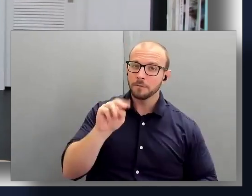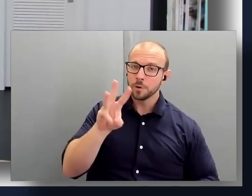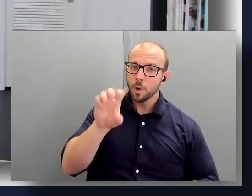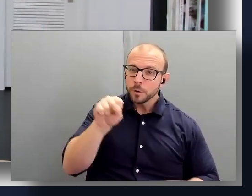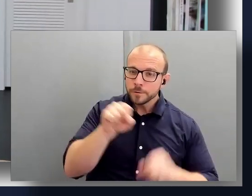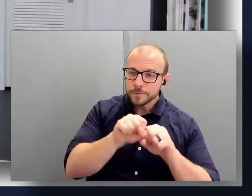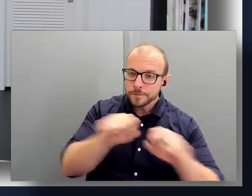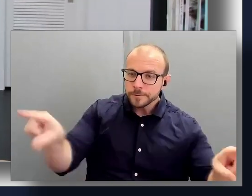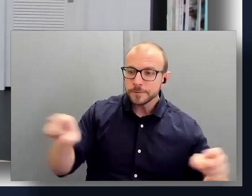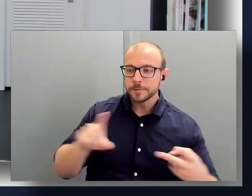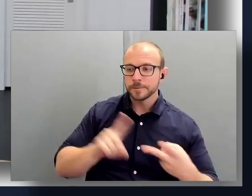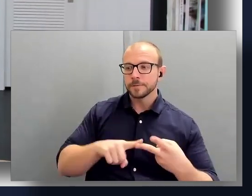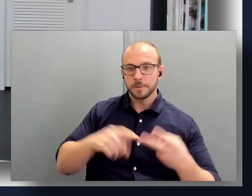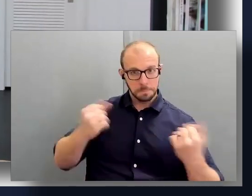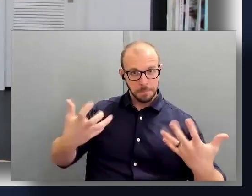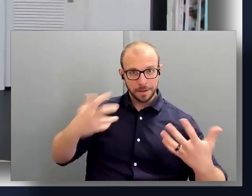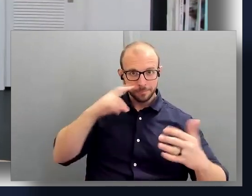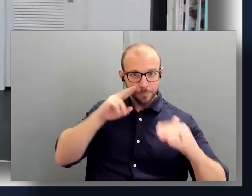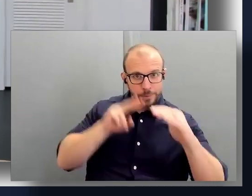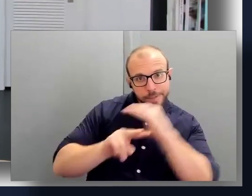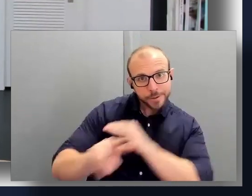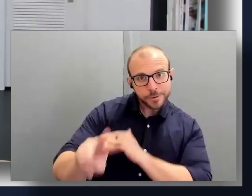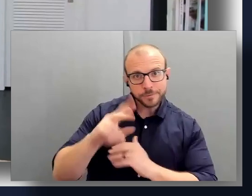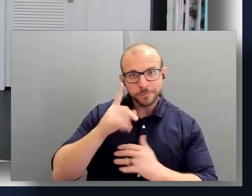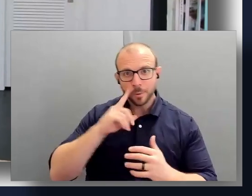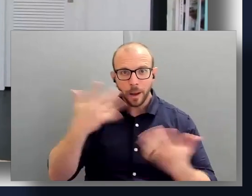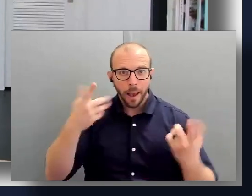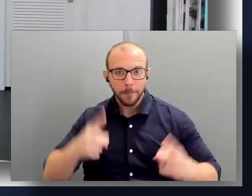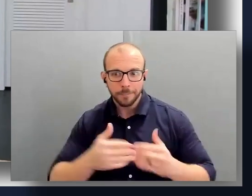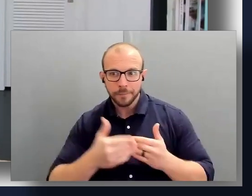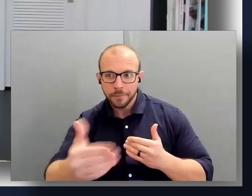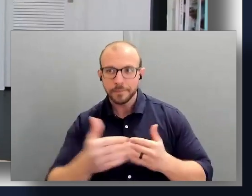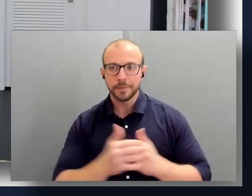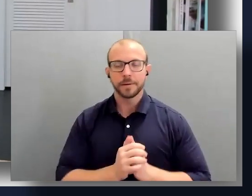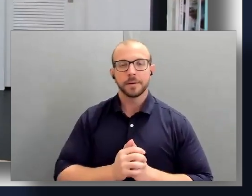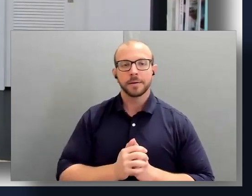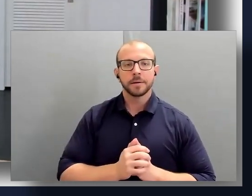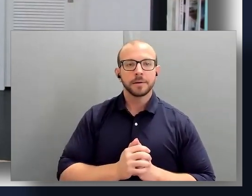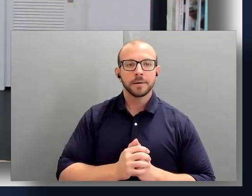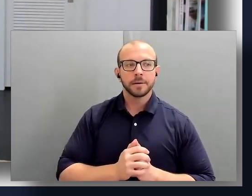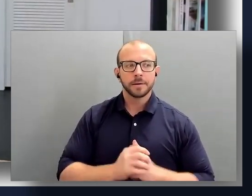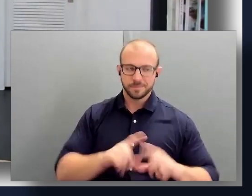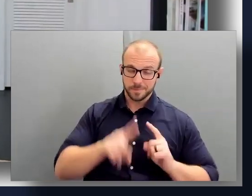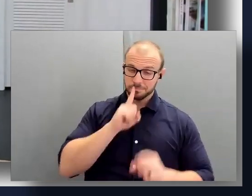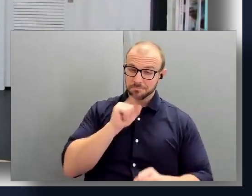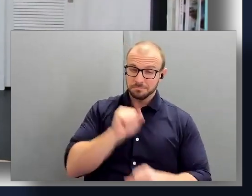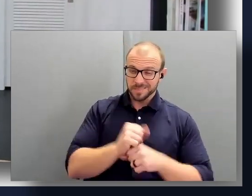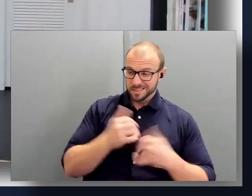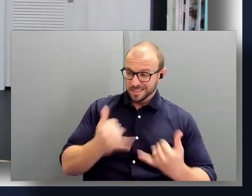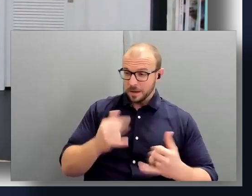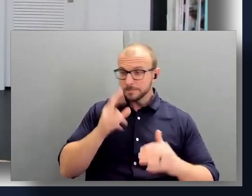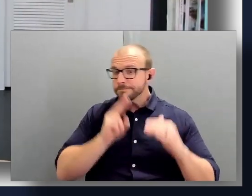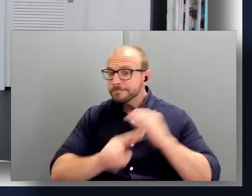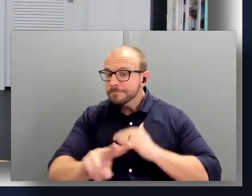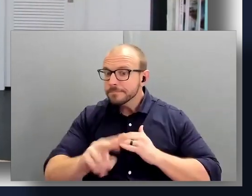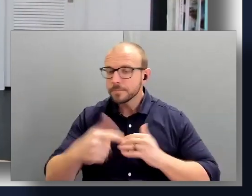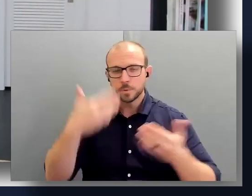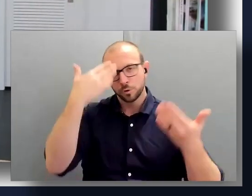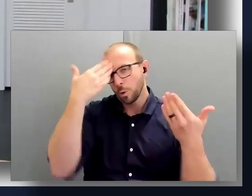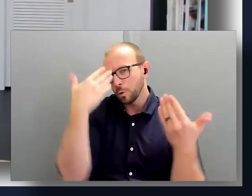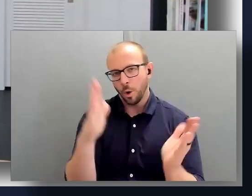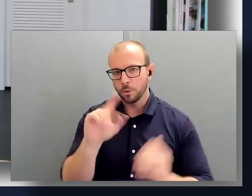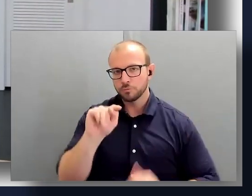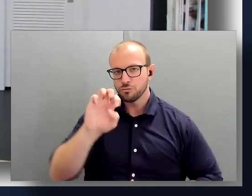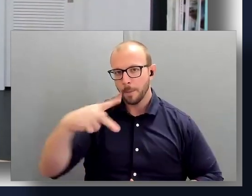news out there. There's a lot of predictions being made. But in the end, we really do not know